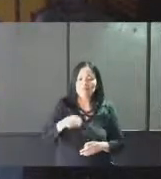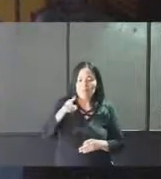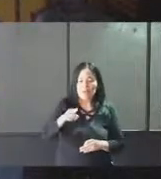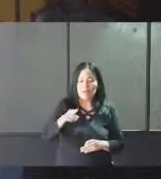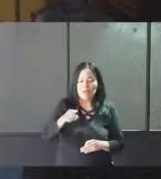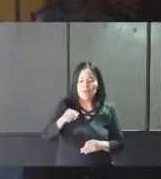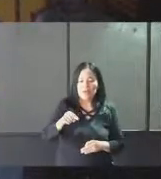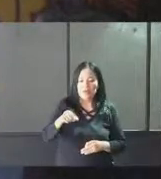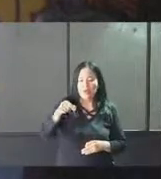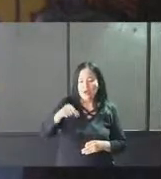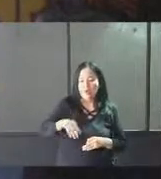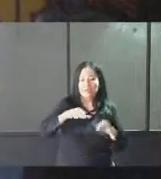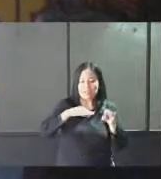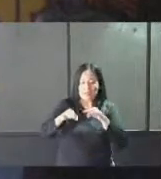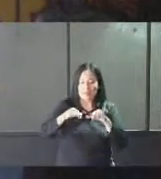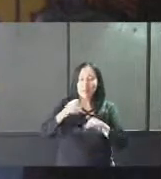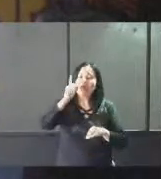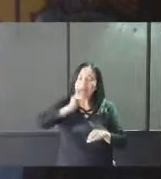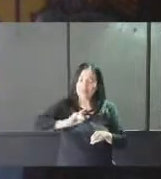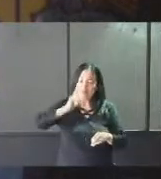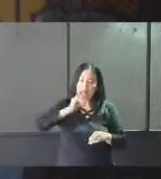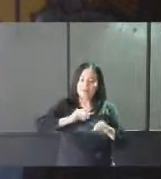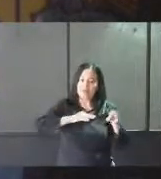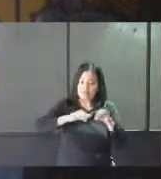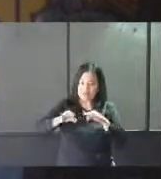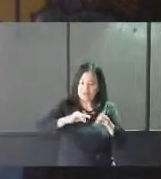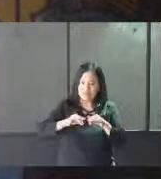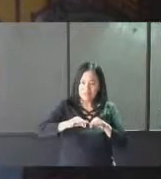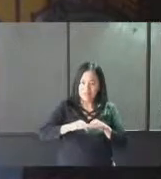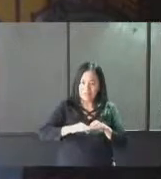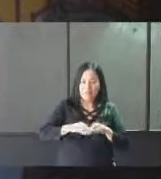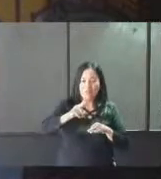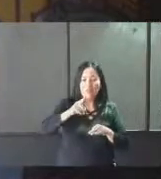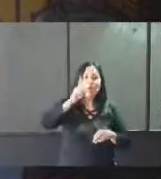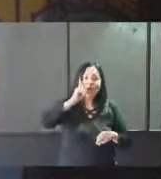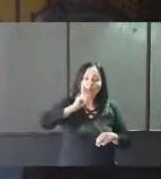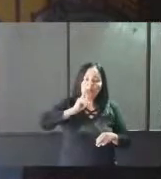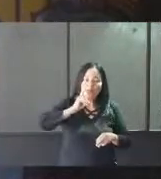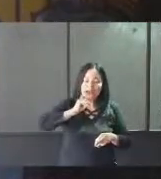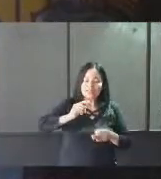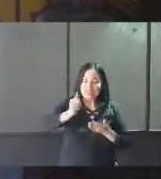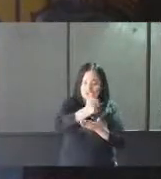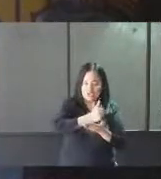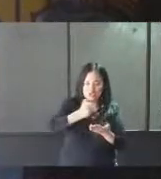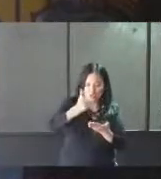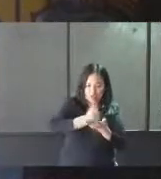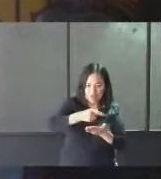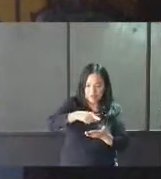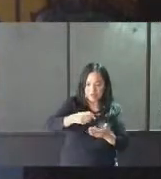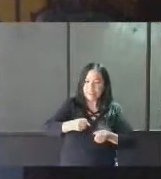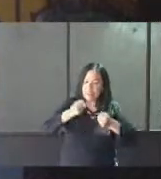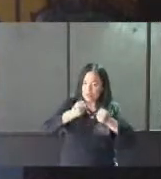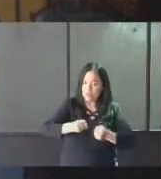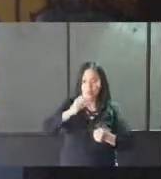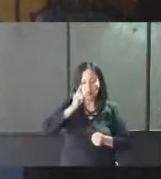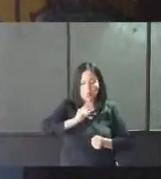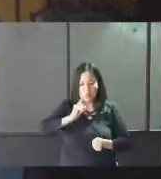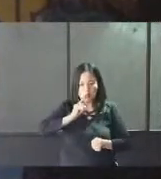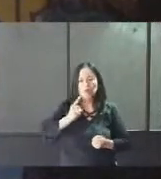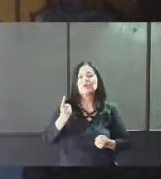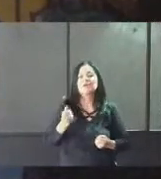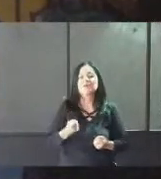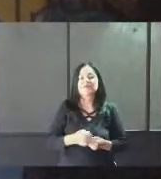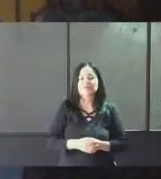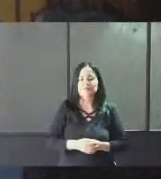mentioned in terms of what we're doing in UN Women with the Global Safe Cities program is the